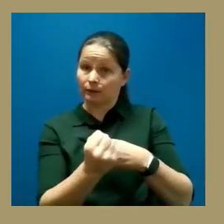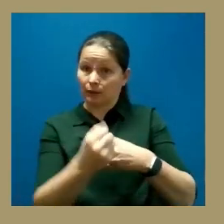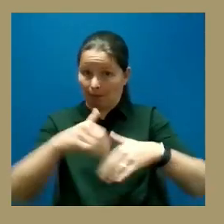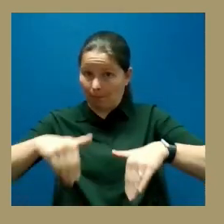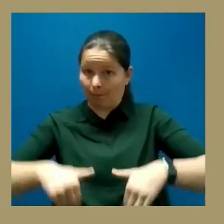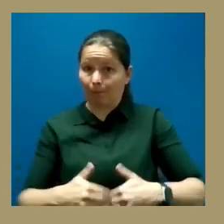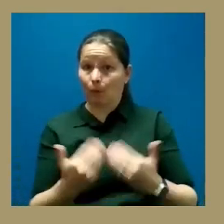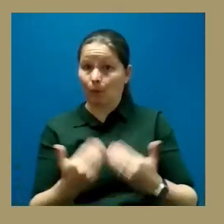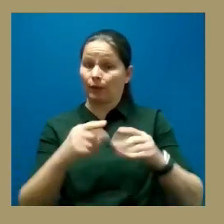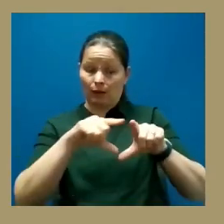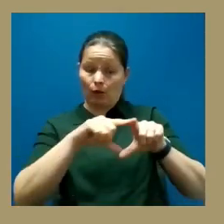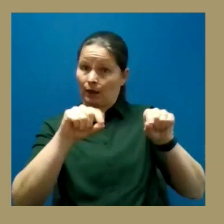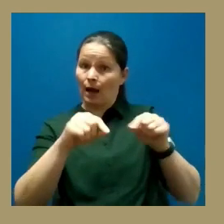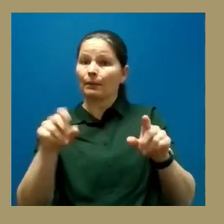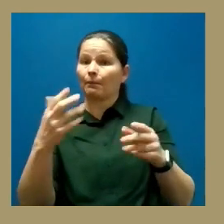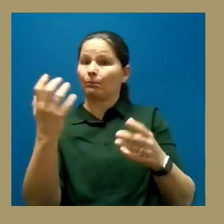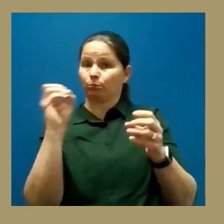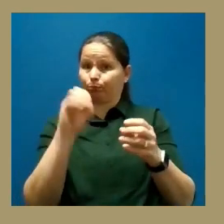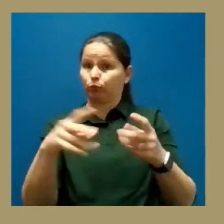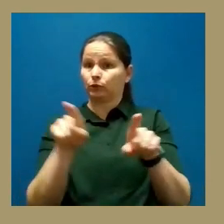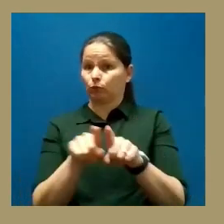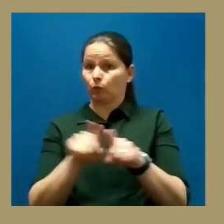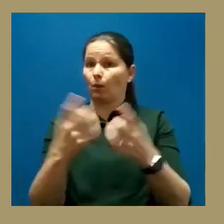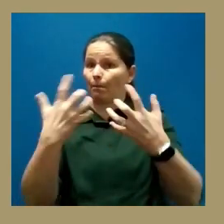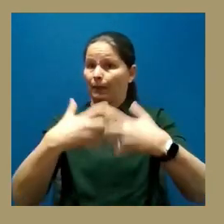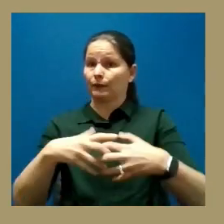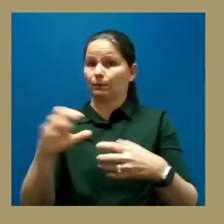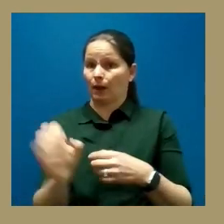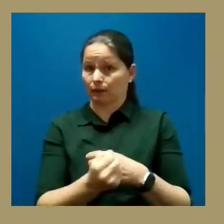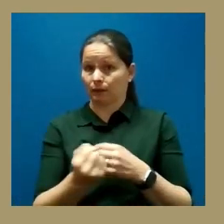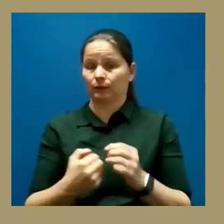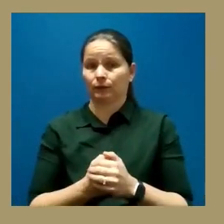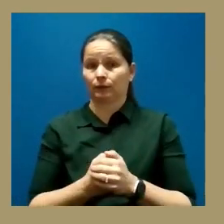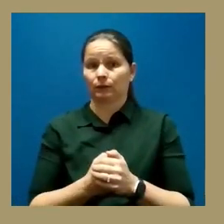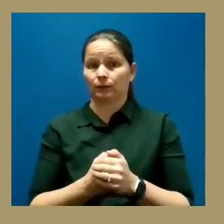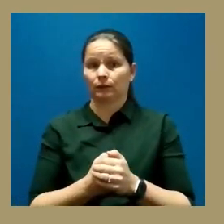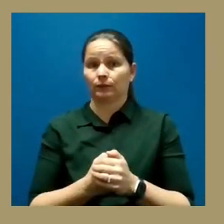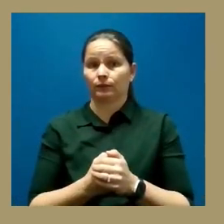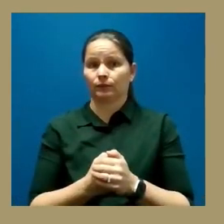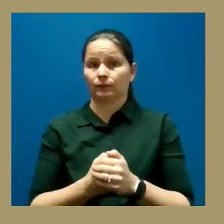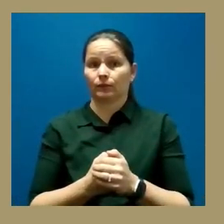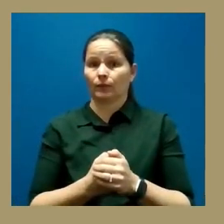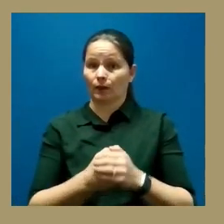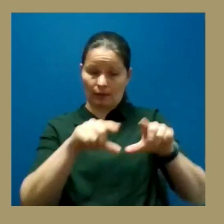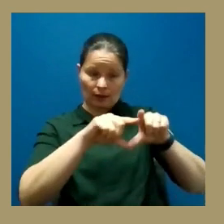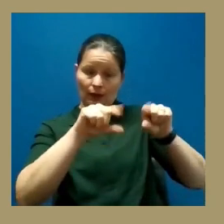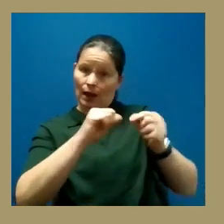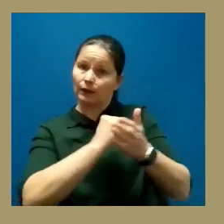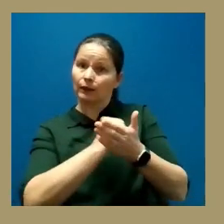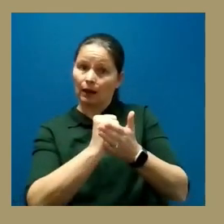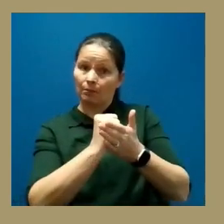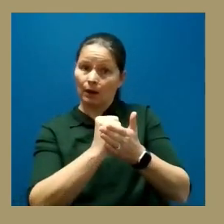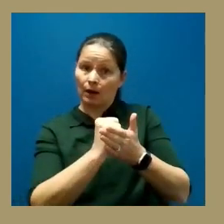used to receive their original physical card. And they will also input their card number, which is